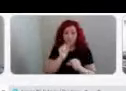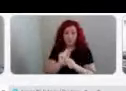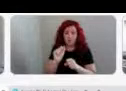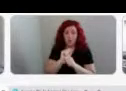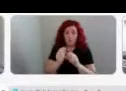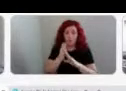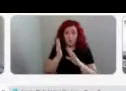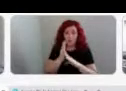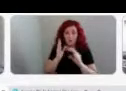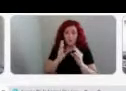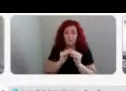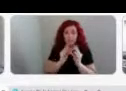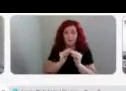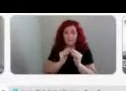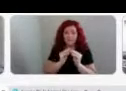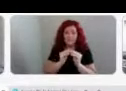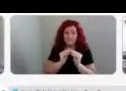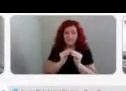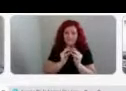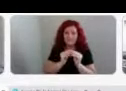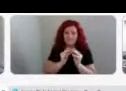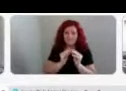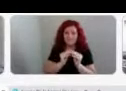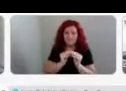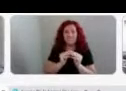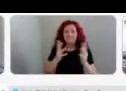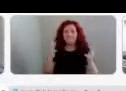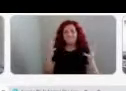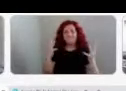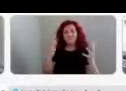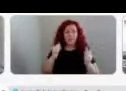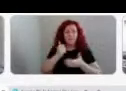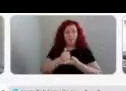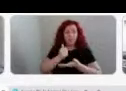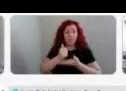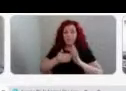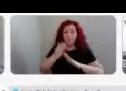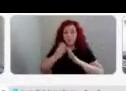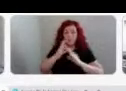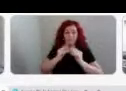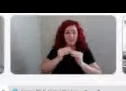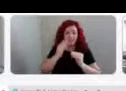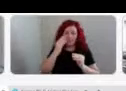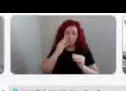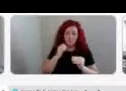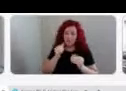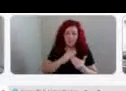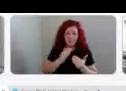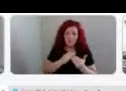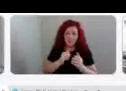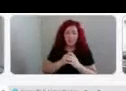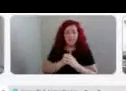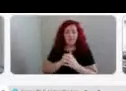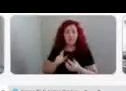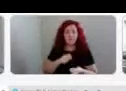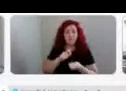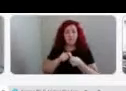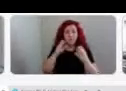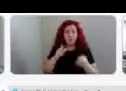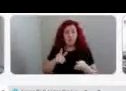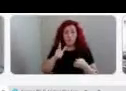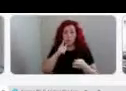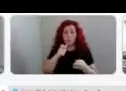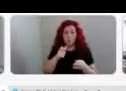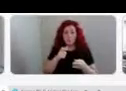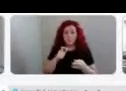meeting it's i've helped run some meetings and i know it's not easy um especially the person who's been whipping